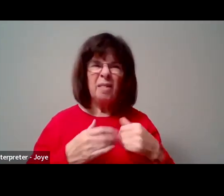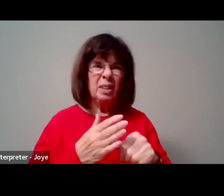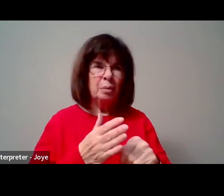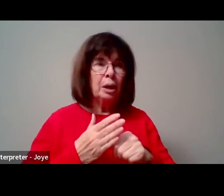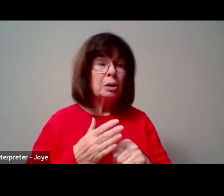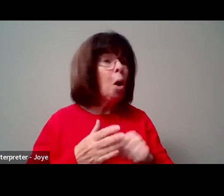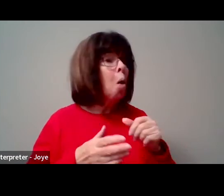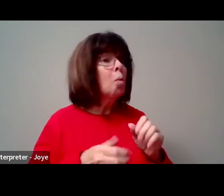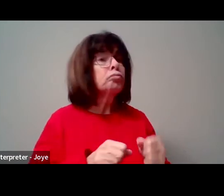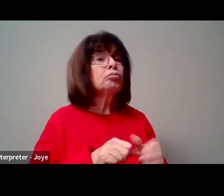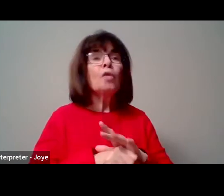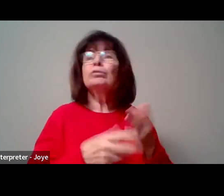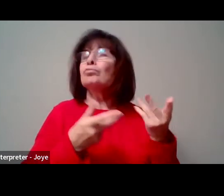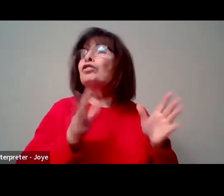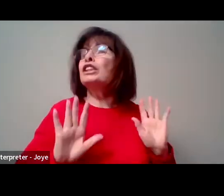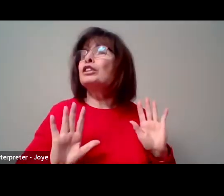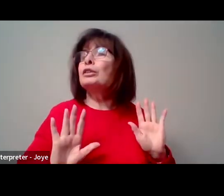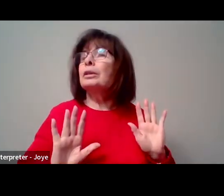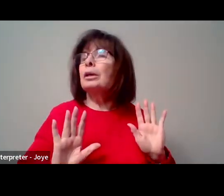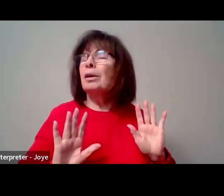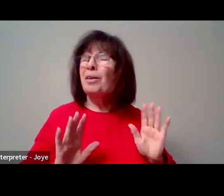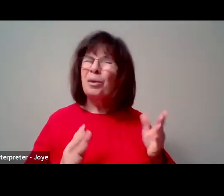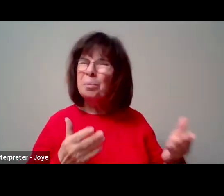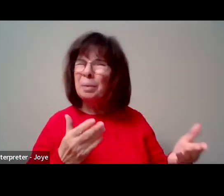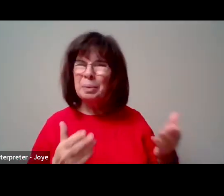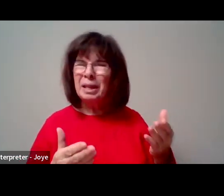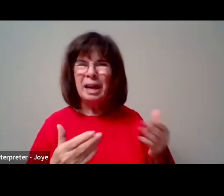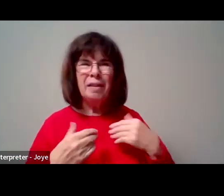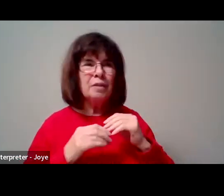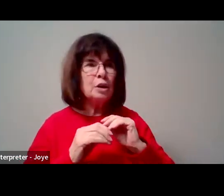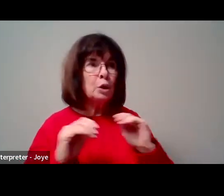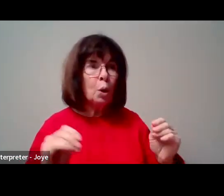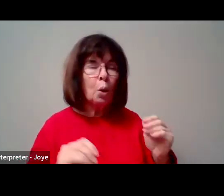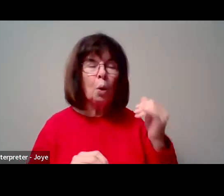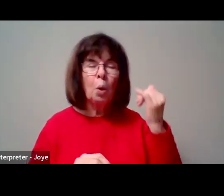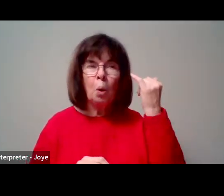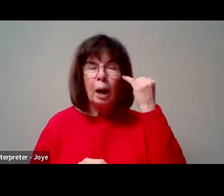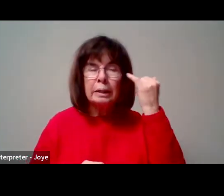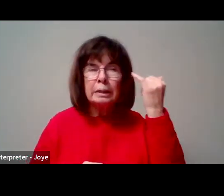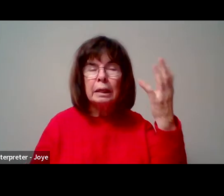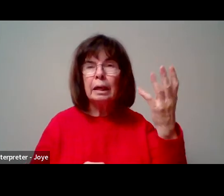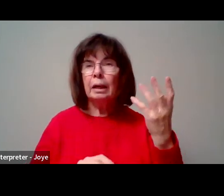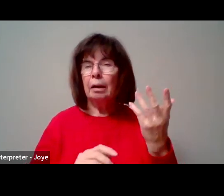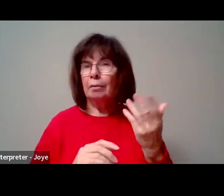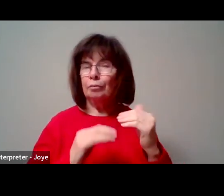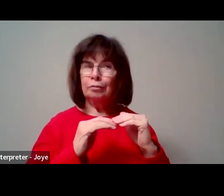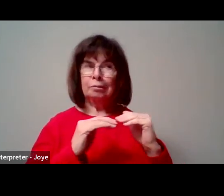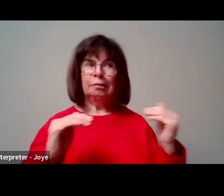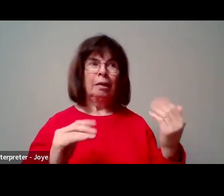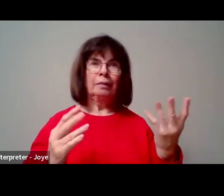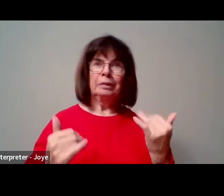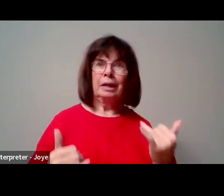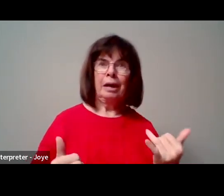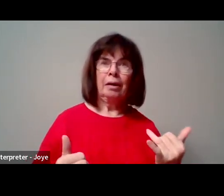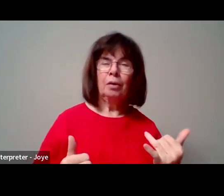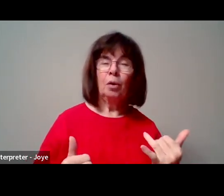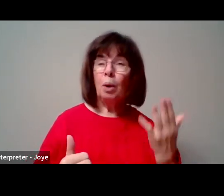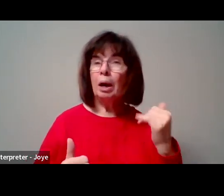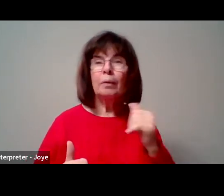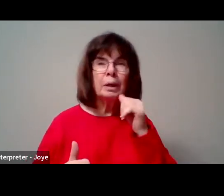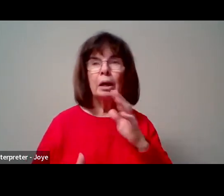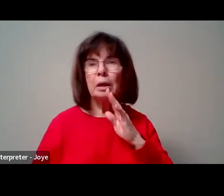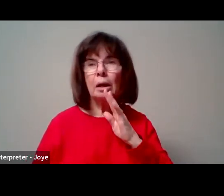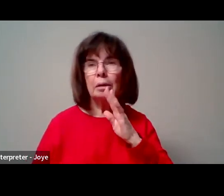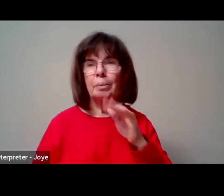really don't have an idea of where things currently are because they're just not being talked about. One of the things that's been coming up